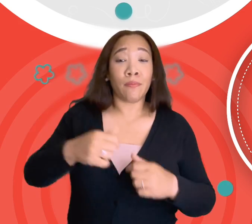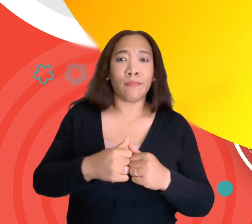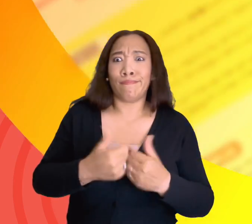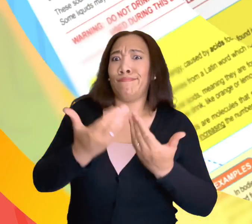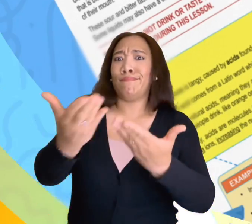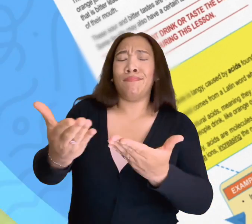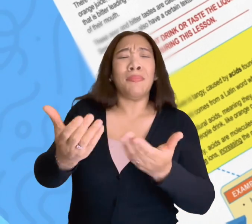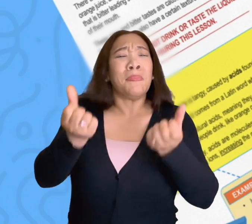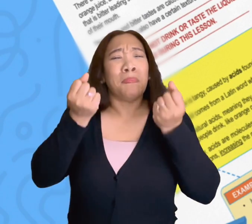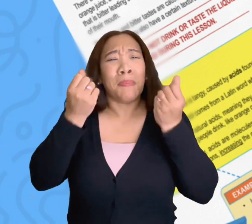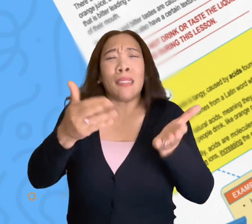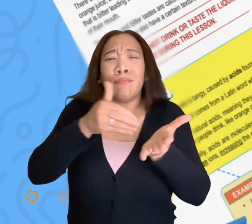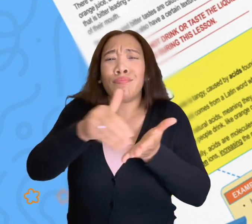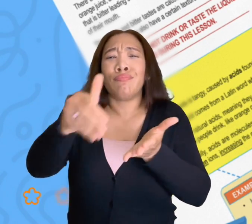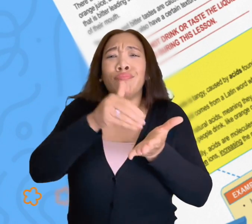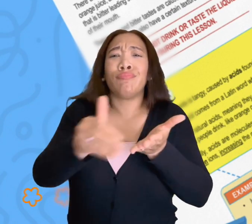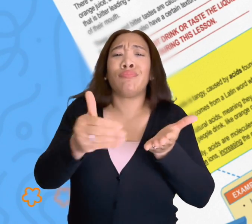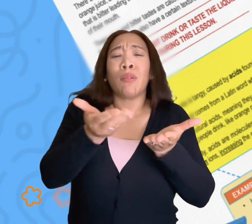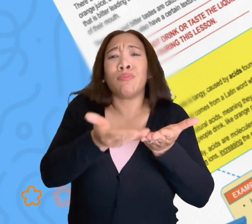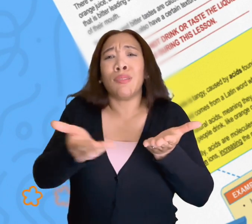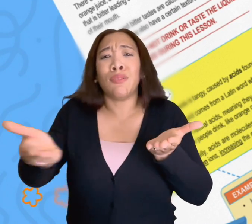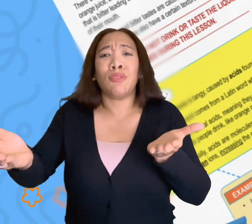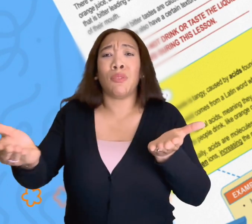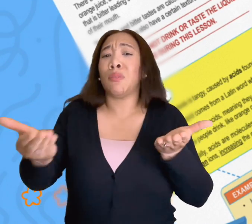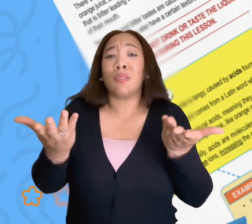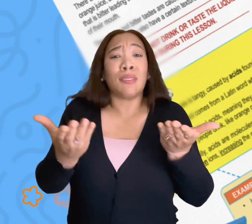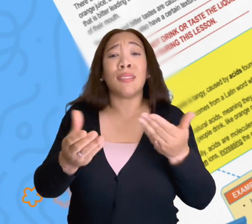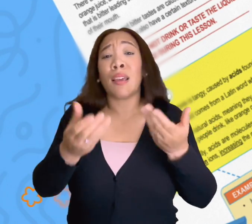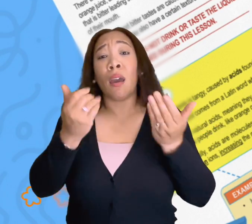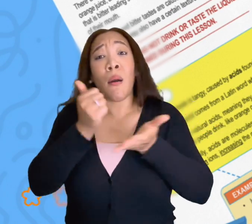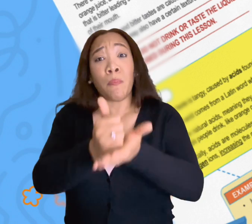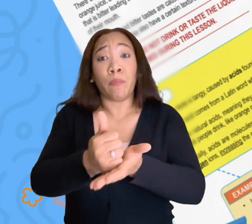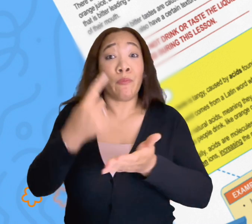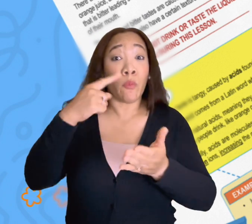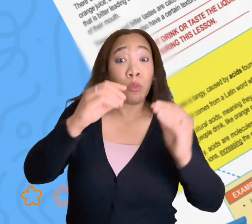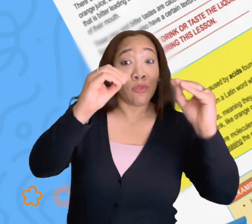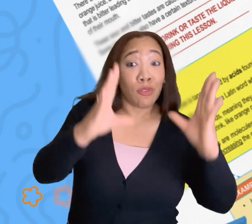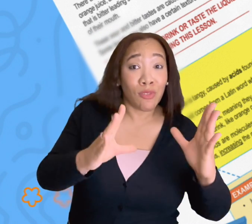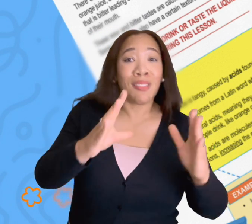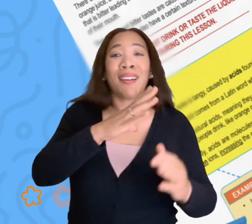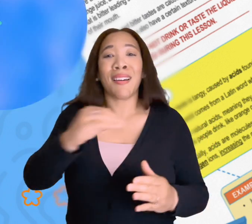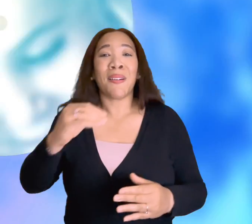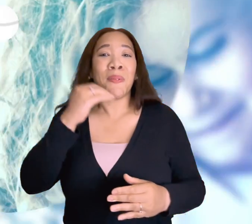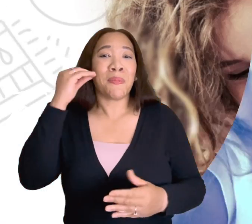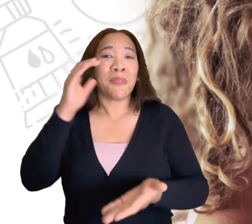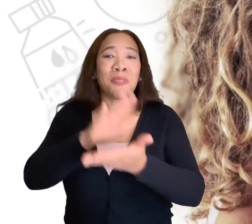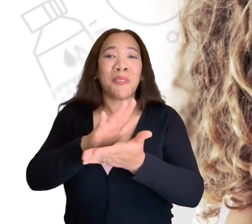resources and turnkey solutions for teachers and homeschoolers.